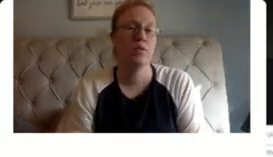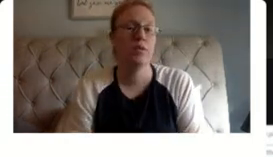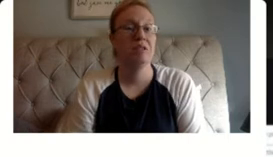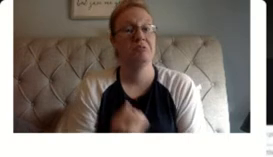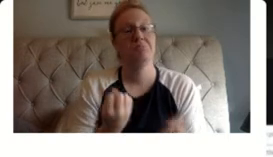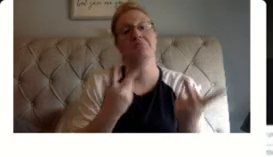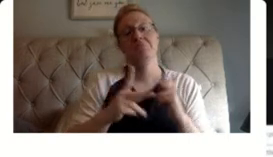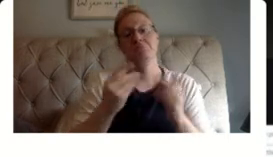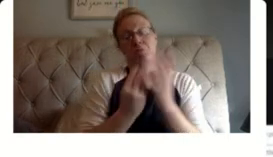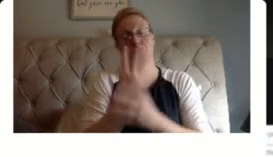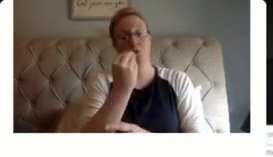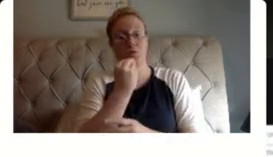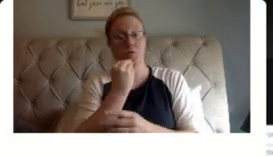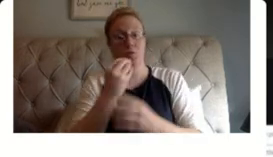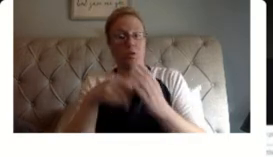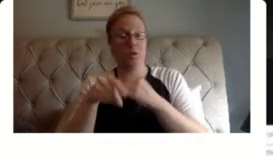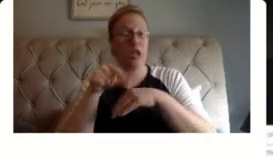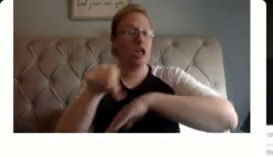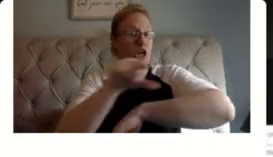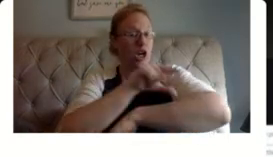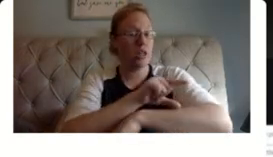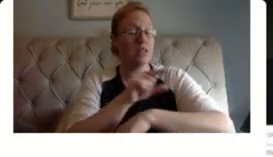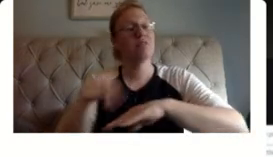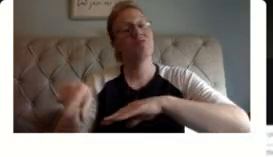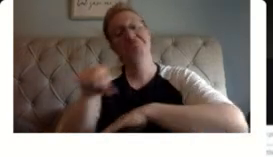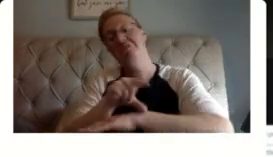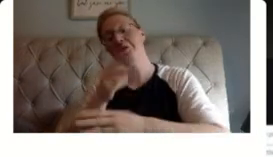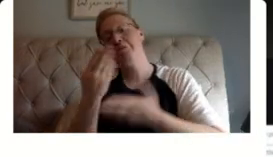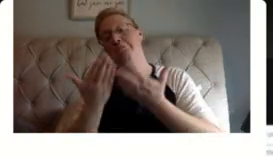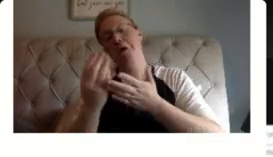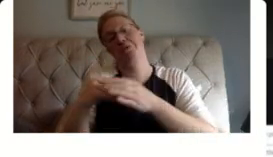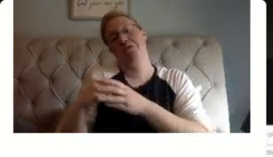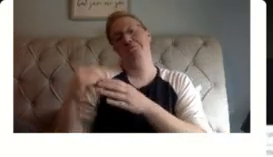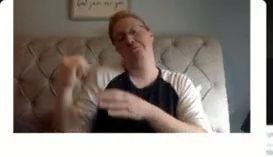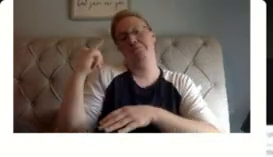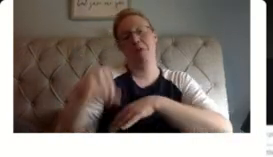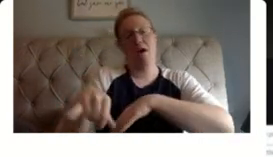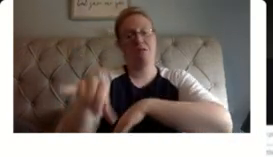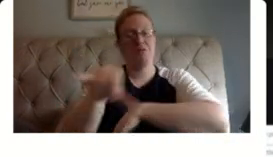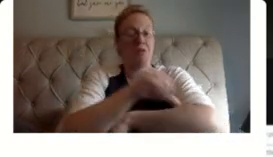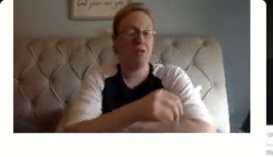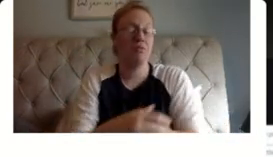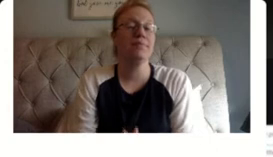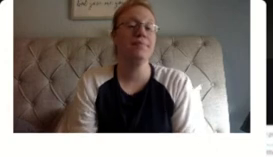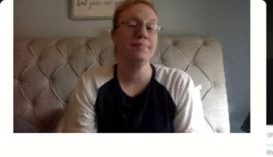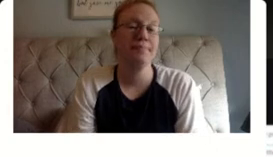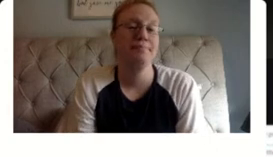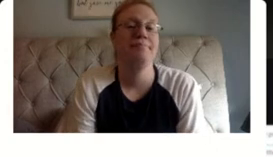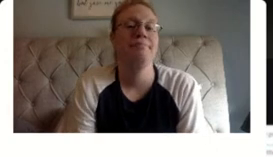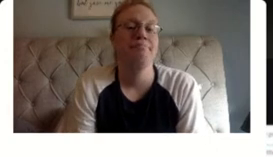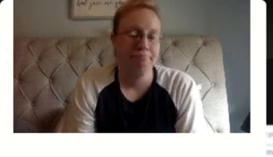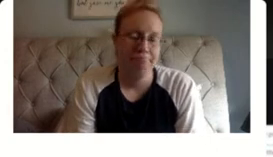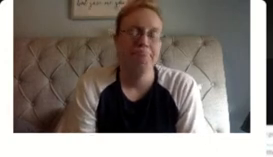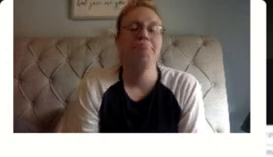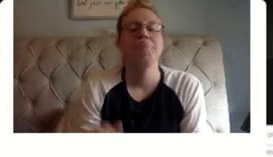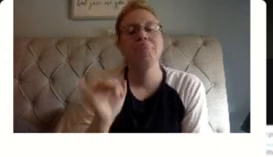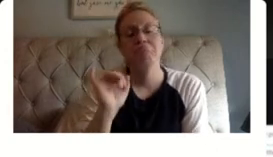Many people grow food in gardens. The gardens may be in backyards. Okay, they might be in